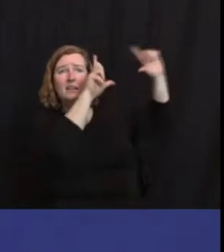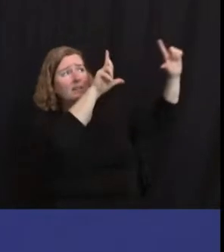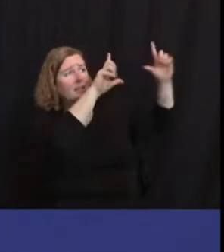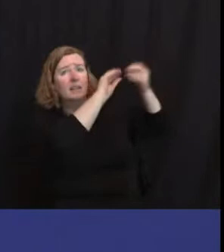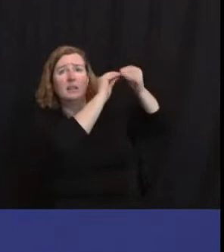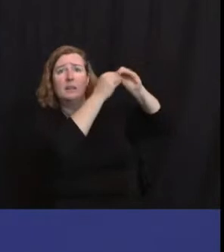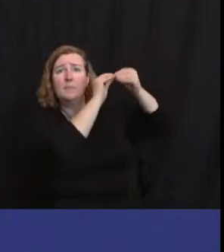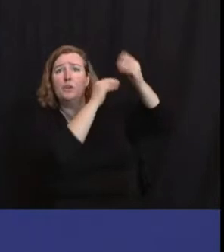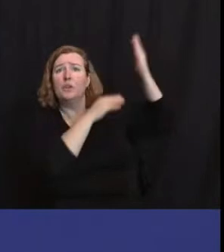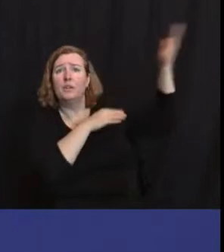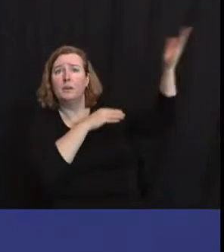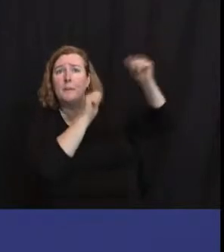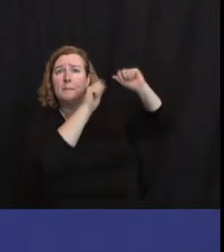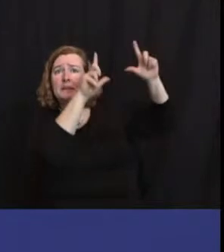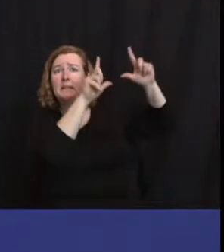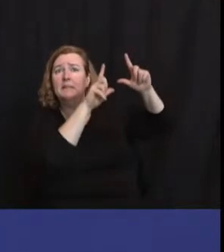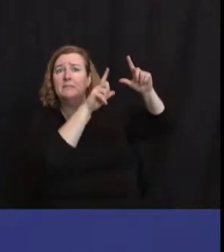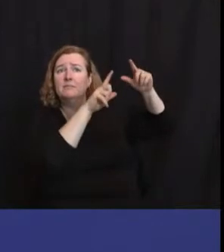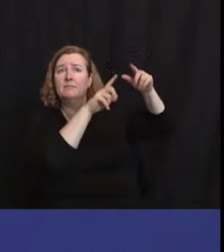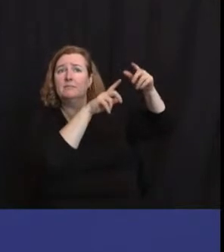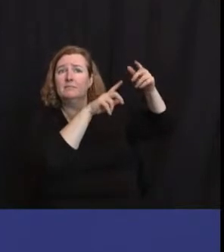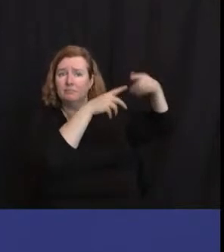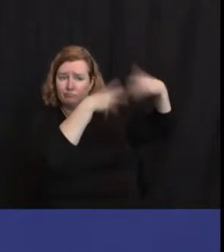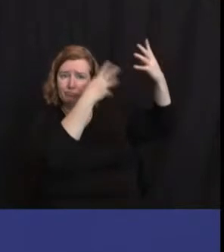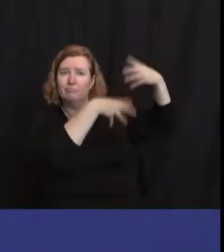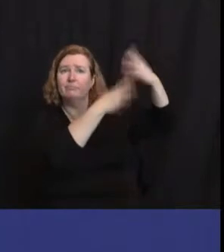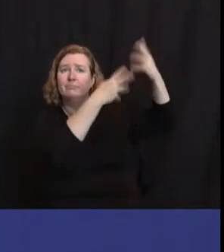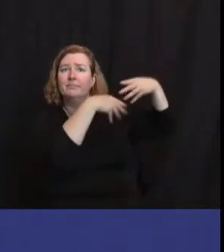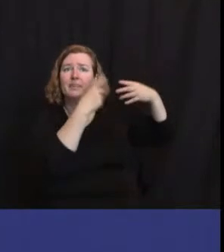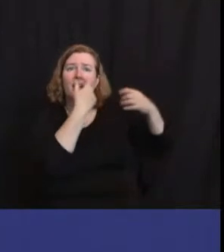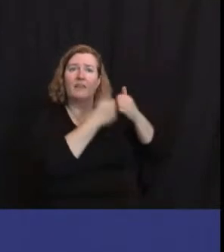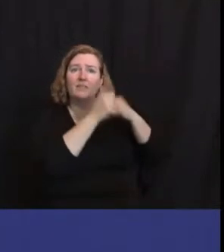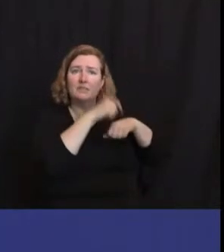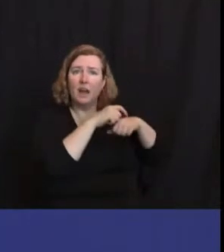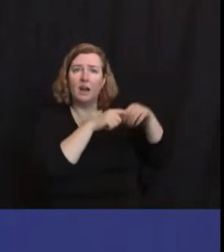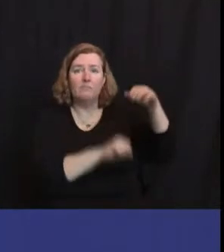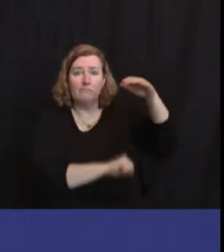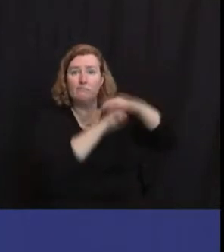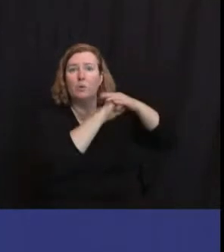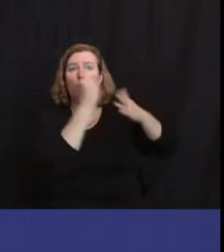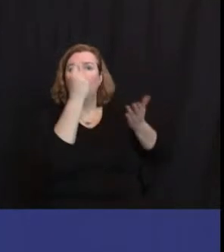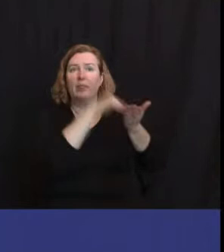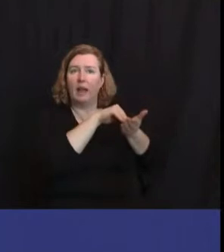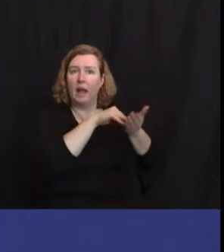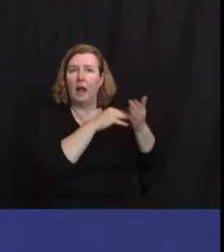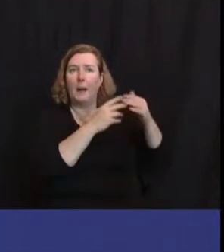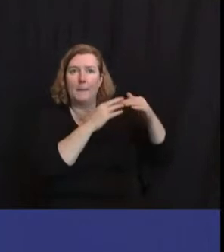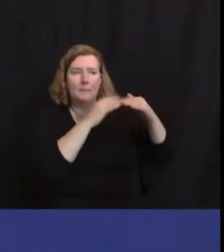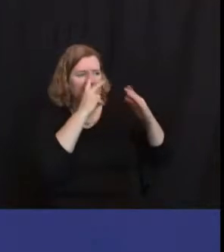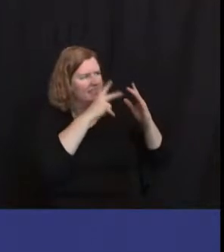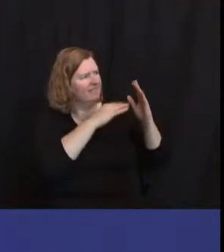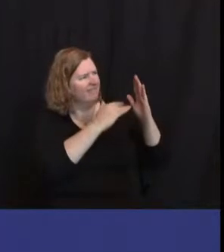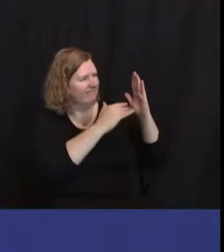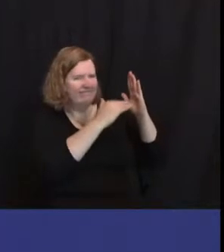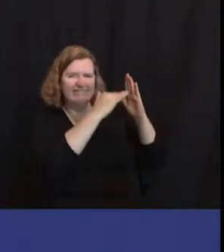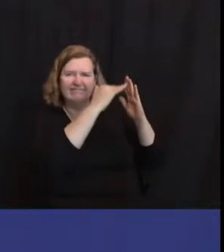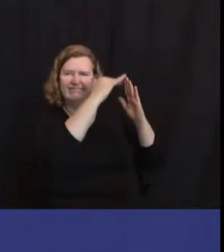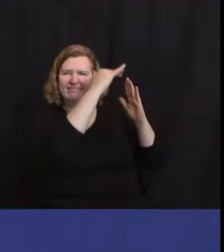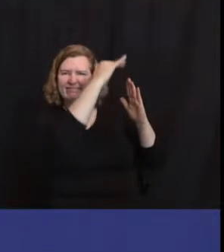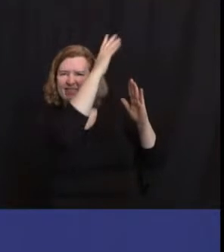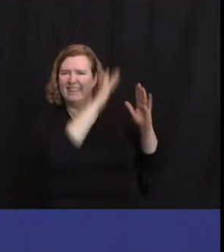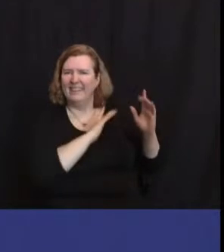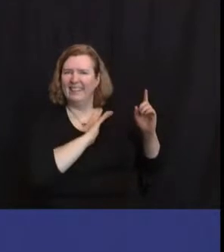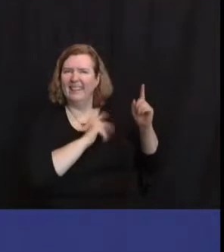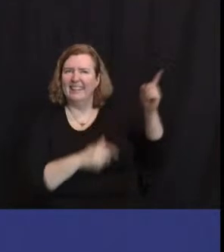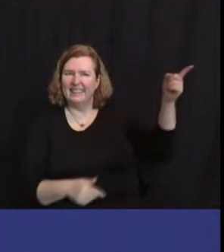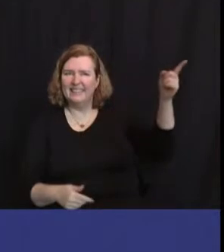1,000. It's really incredible. And members of your team, Pat, state police, healthcare professionals,